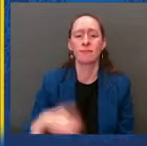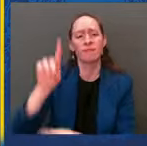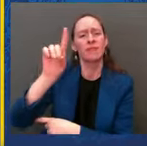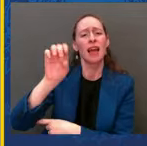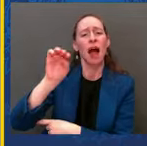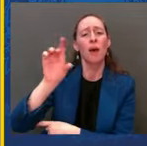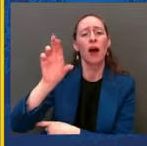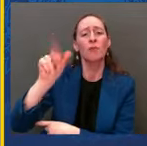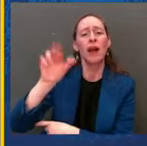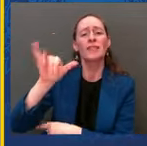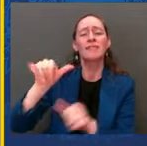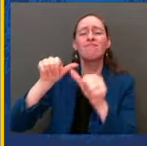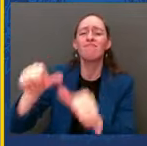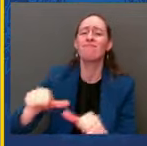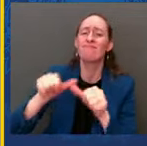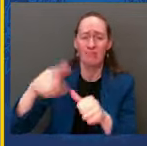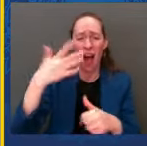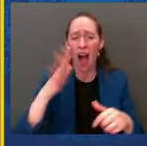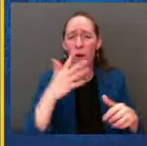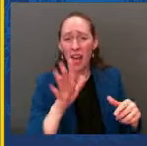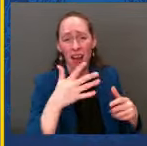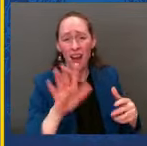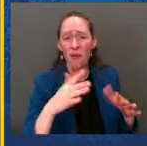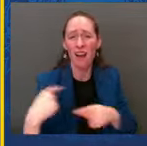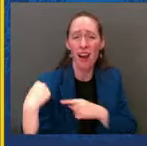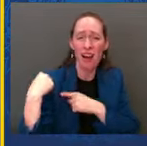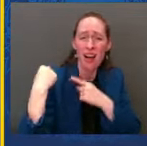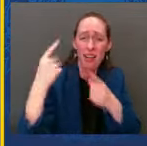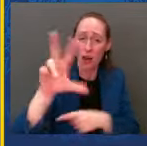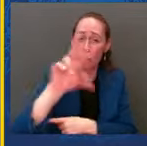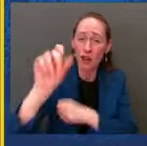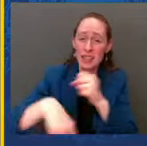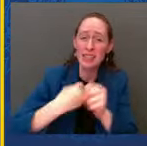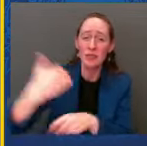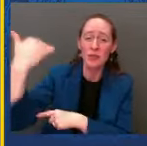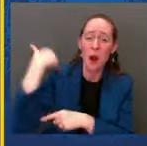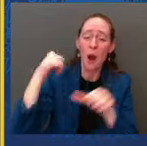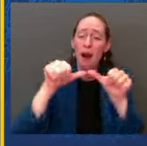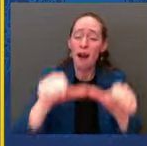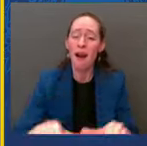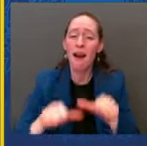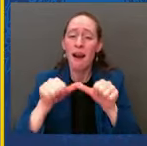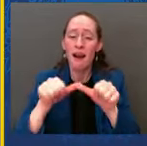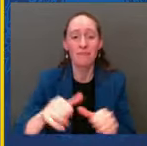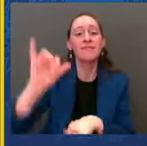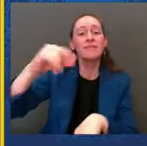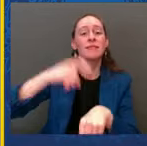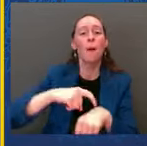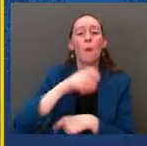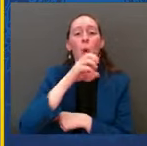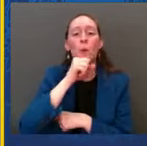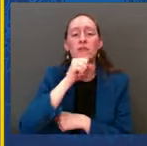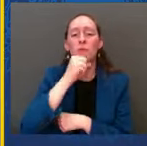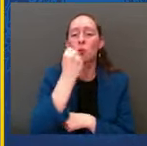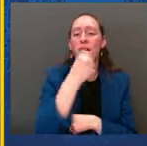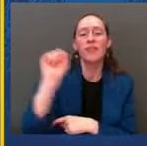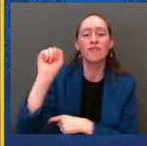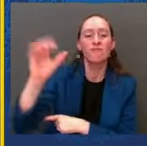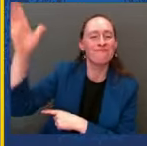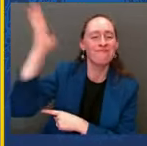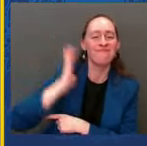Revolution and the Revolution of Dignity, who braved ice and fire in the Maidan and the